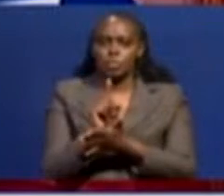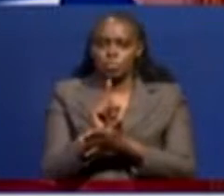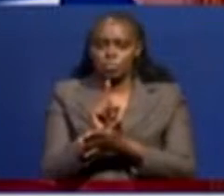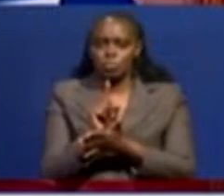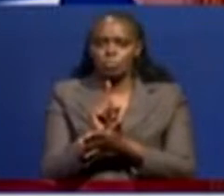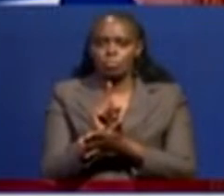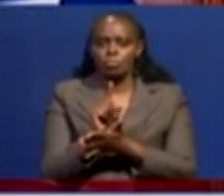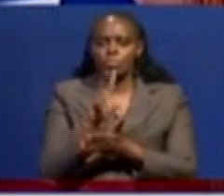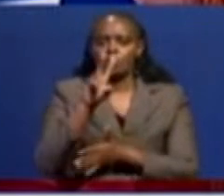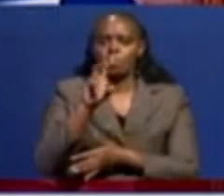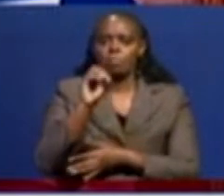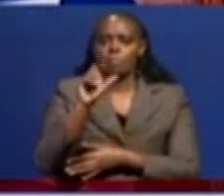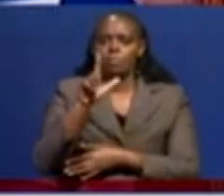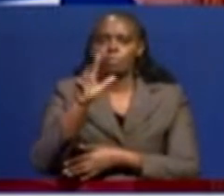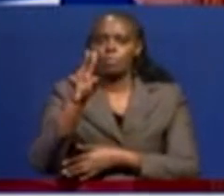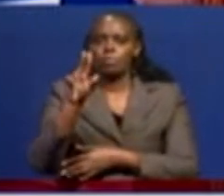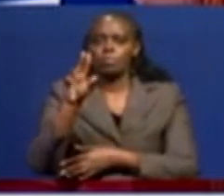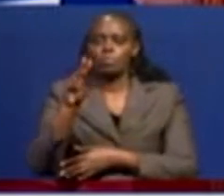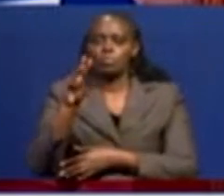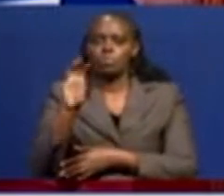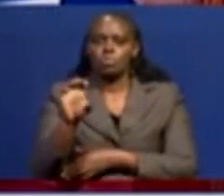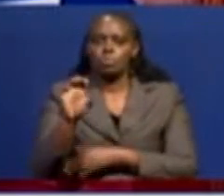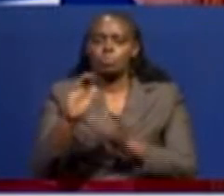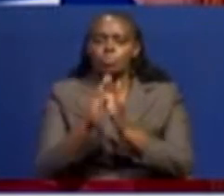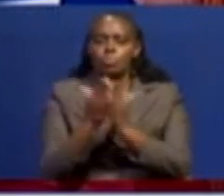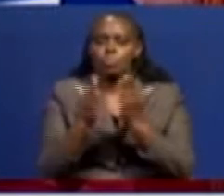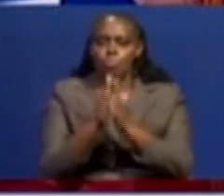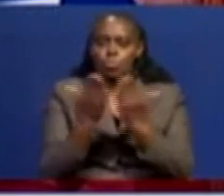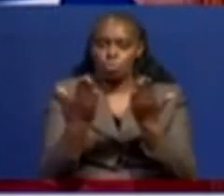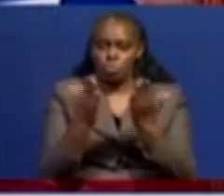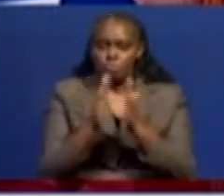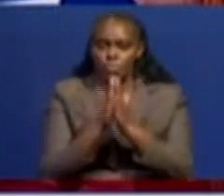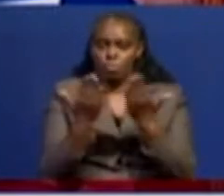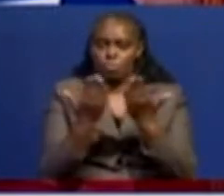impeachment. It's a volume that appears in this color.